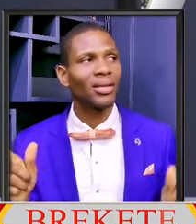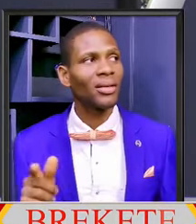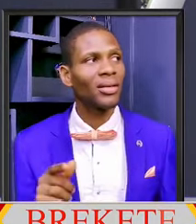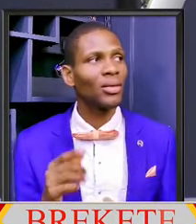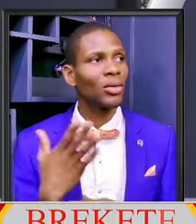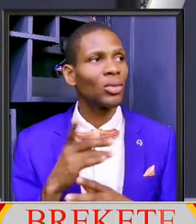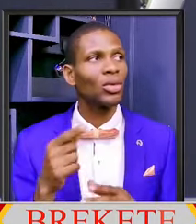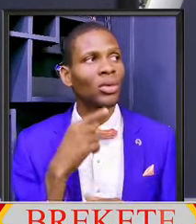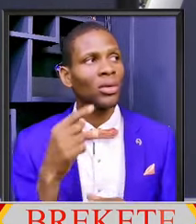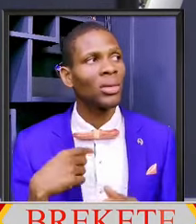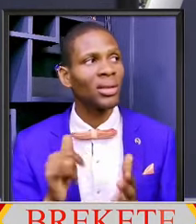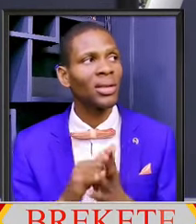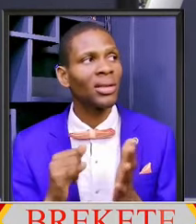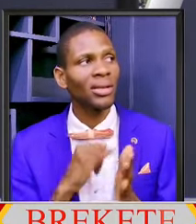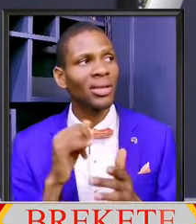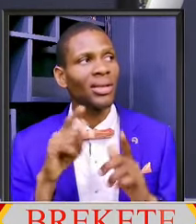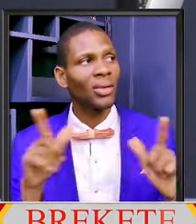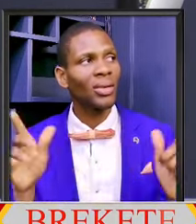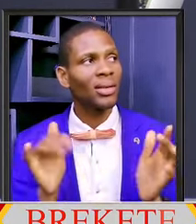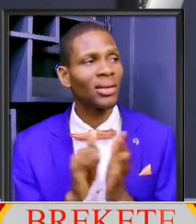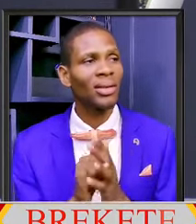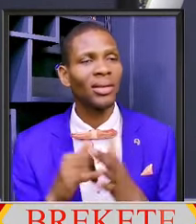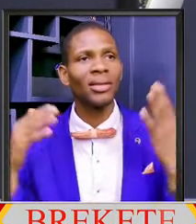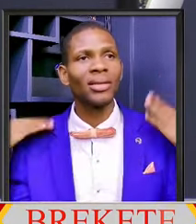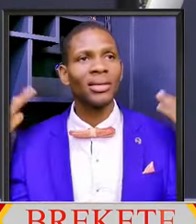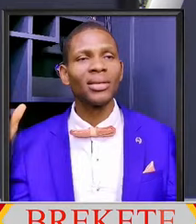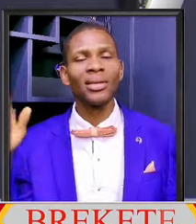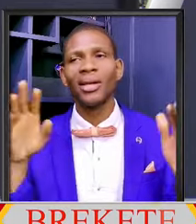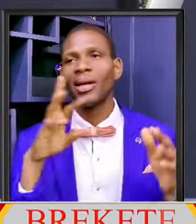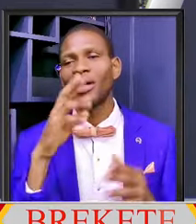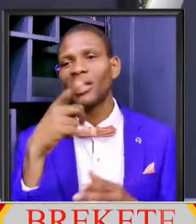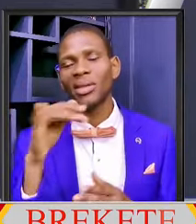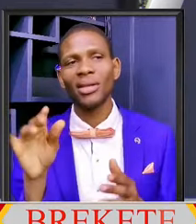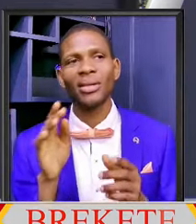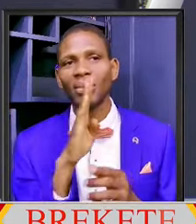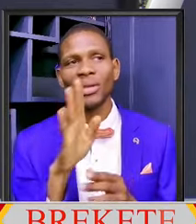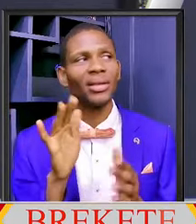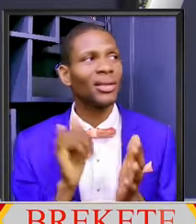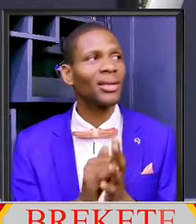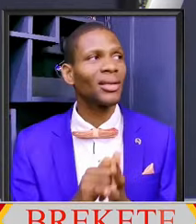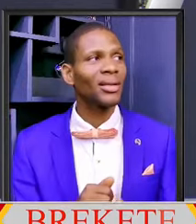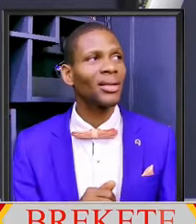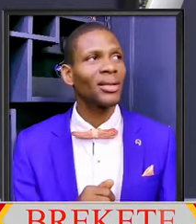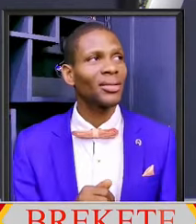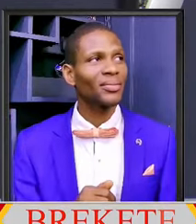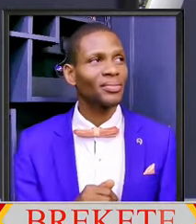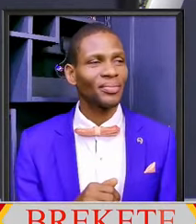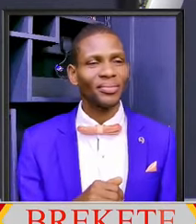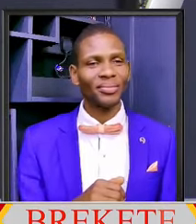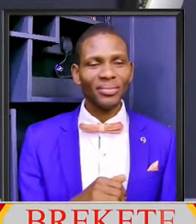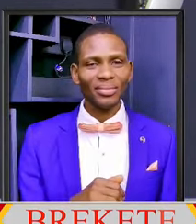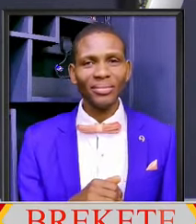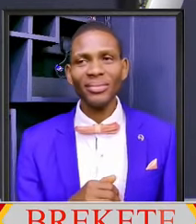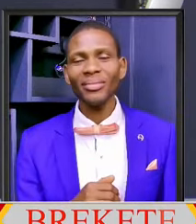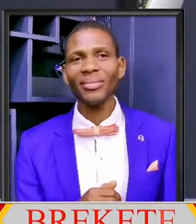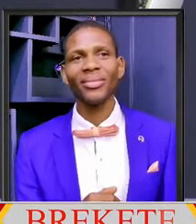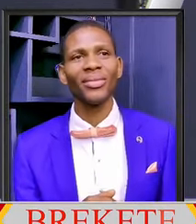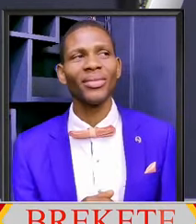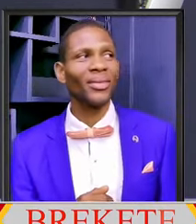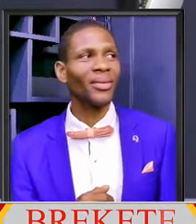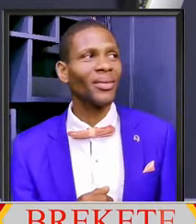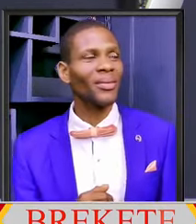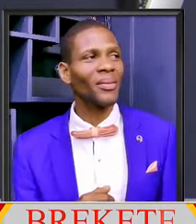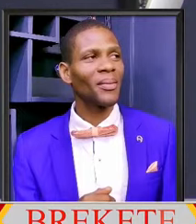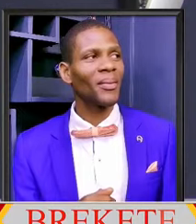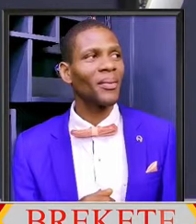Somebody even tell me, say, nah, the language where angels, they speak with that. Kobe lai ye. Eba, kobe lai ye